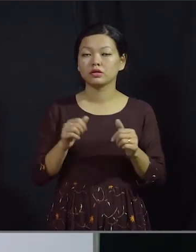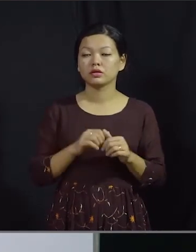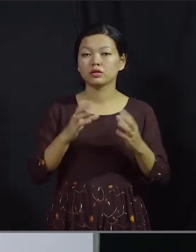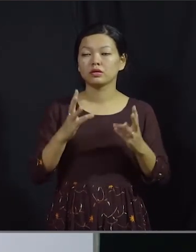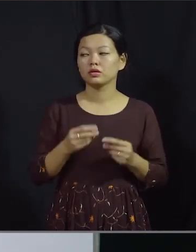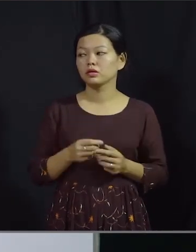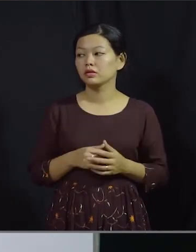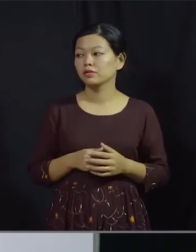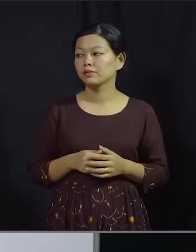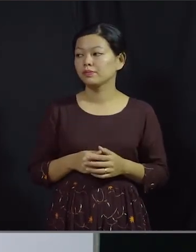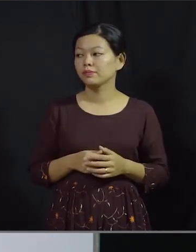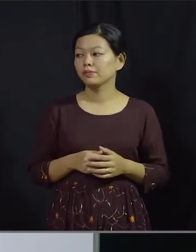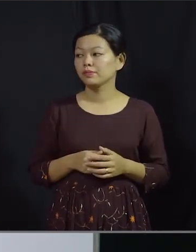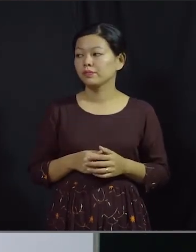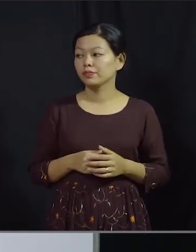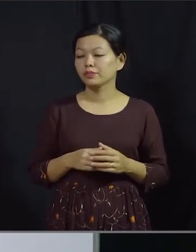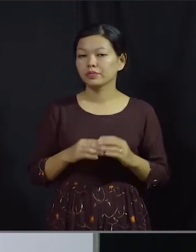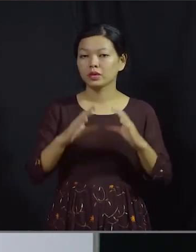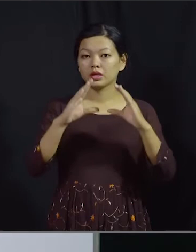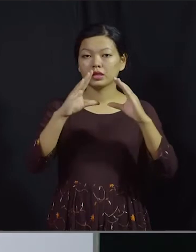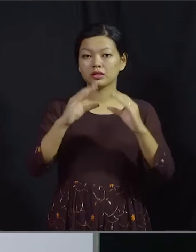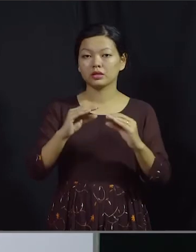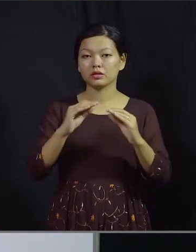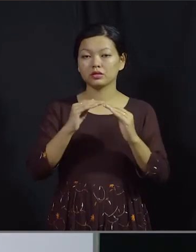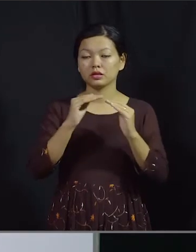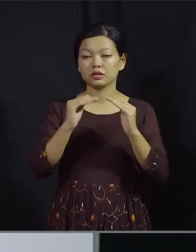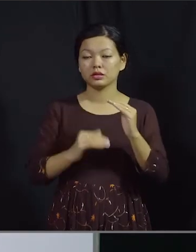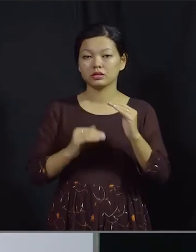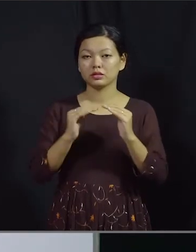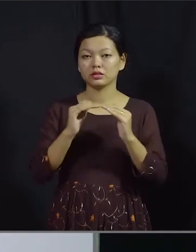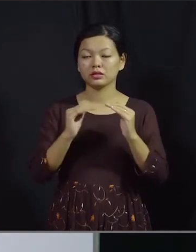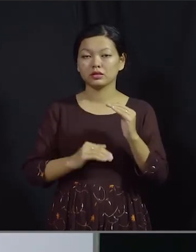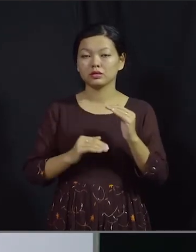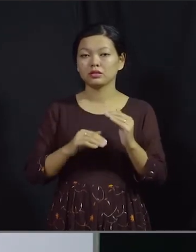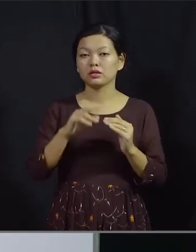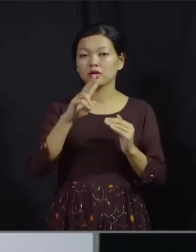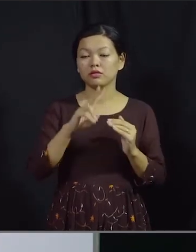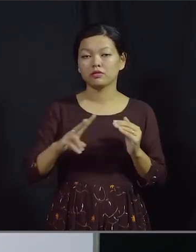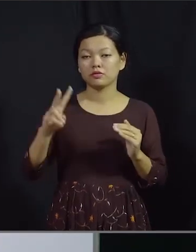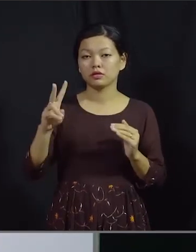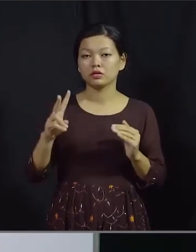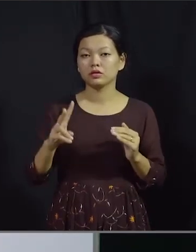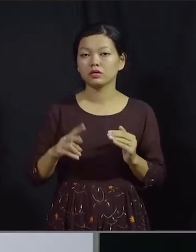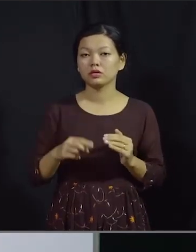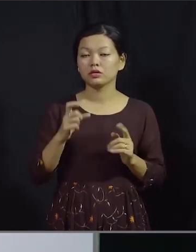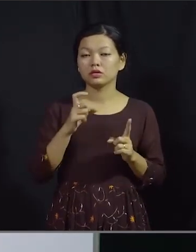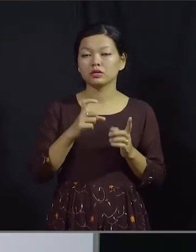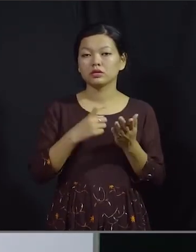means being decreased in the amount of creditors recorded. There is decrease in the value of